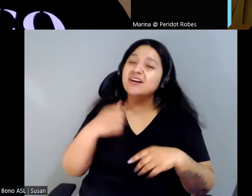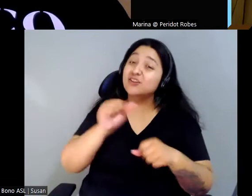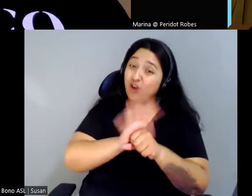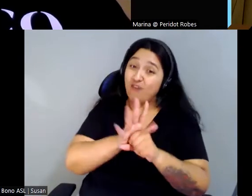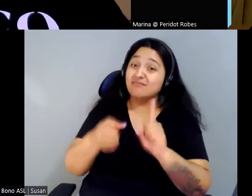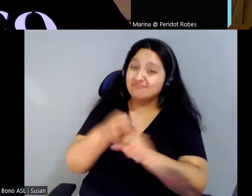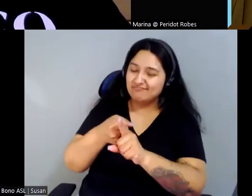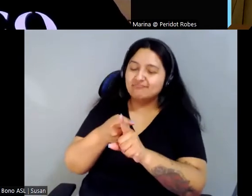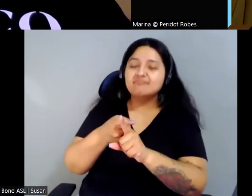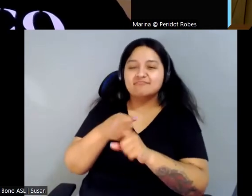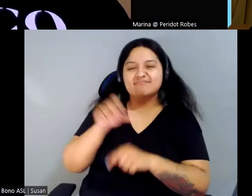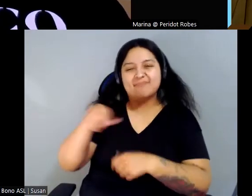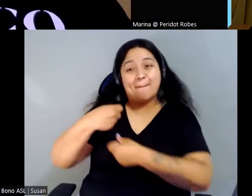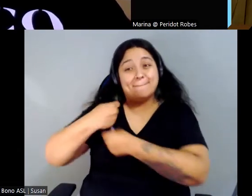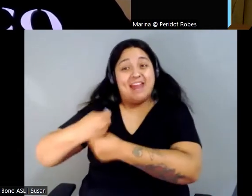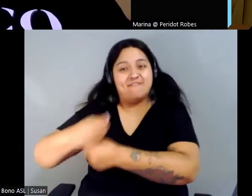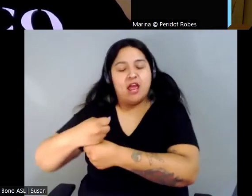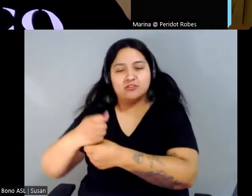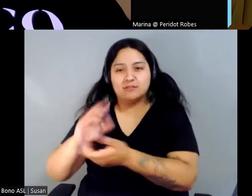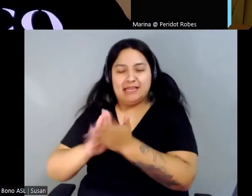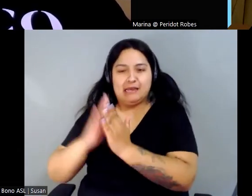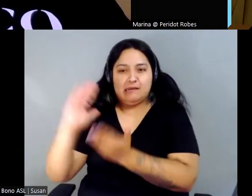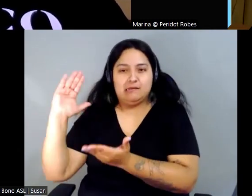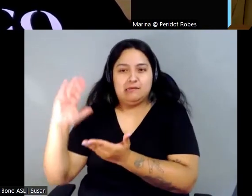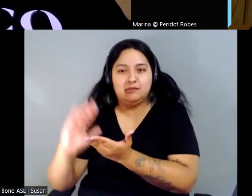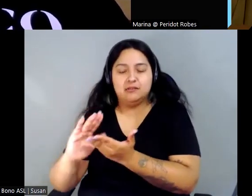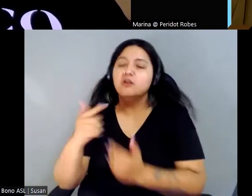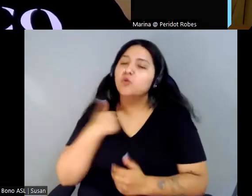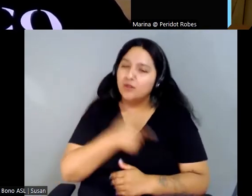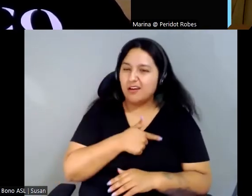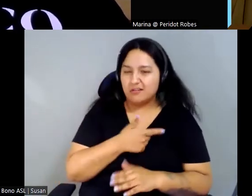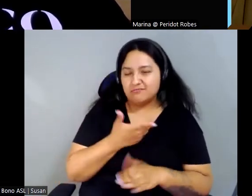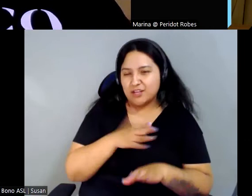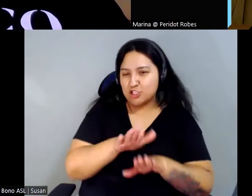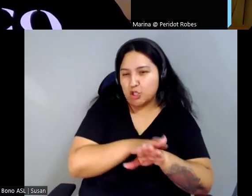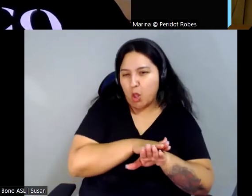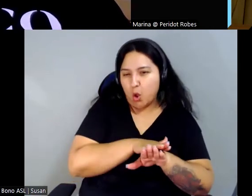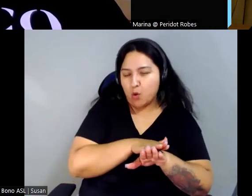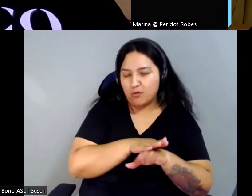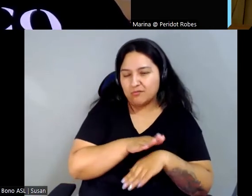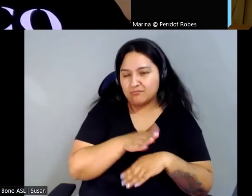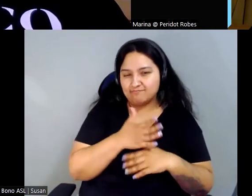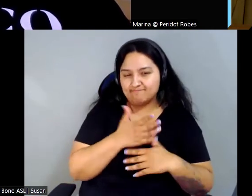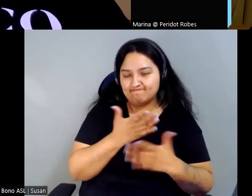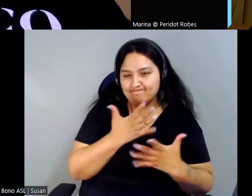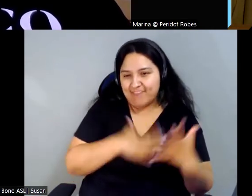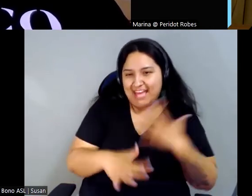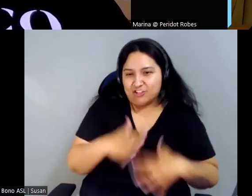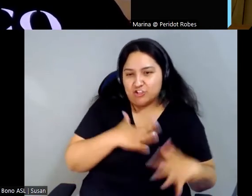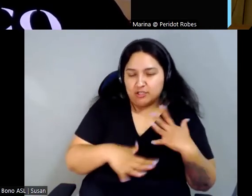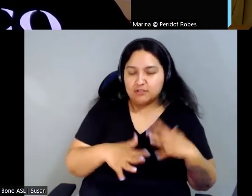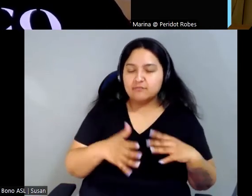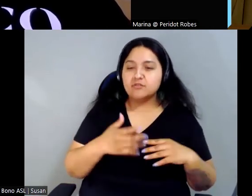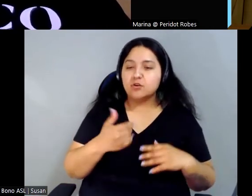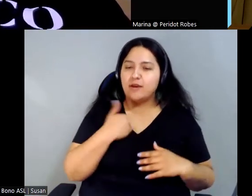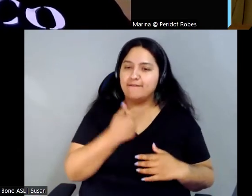difficult. We are a very small, slow line, slow fashion. And so, the 2 guys